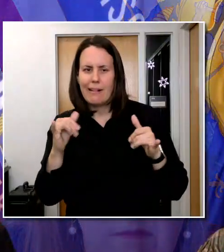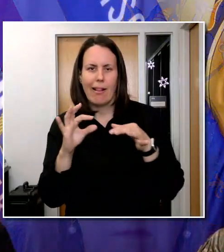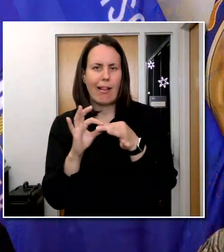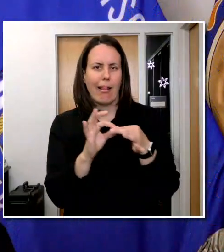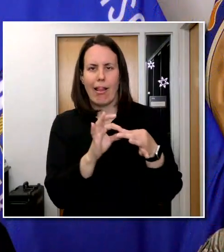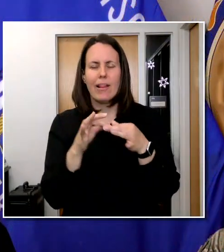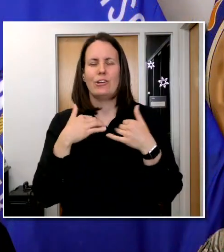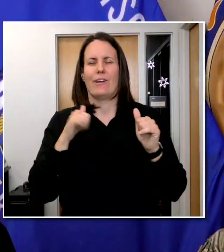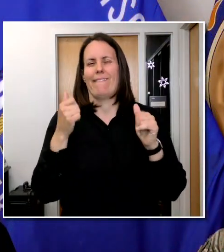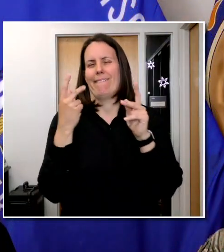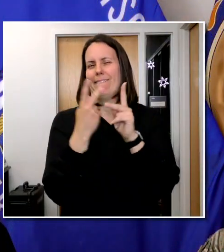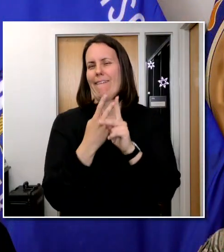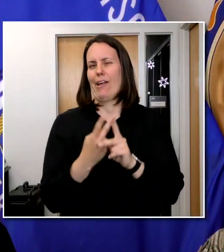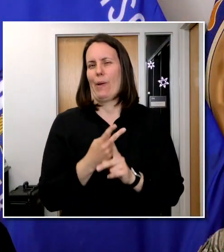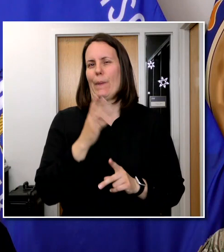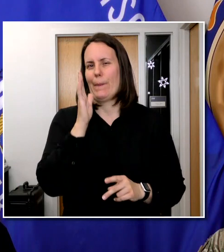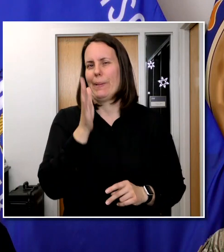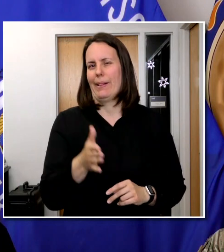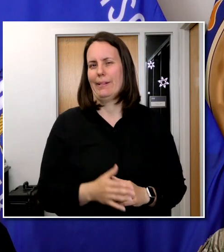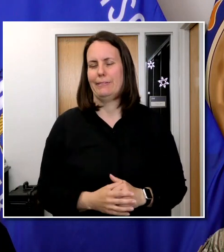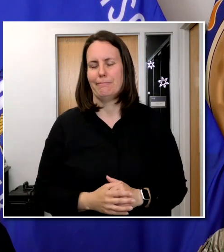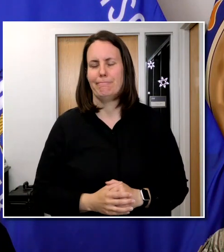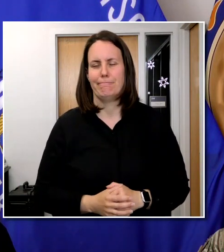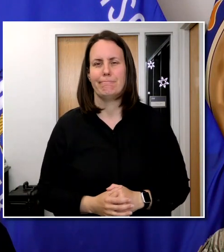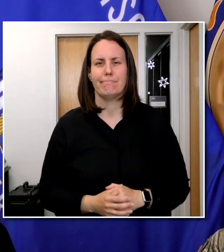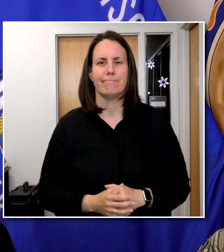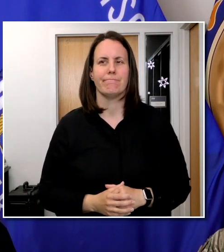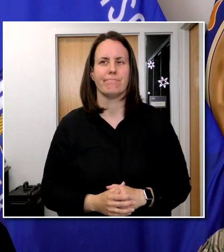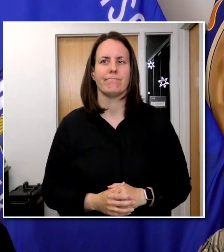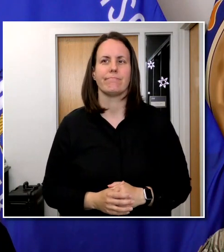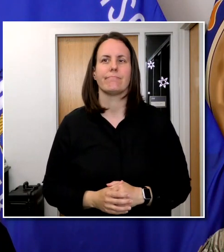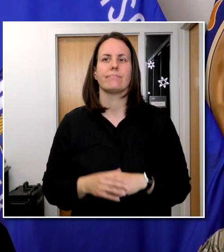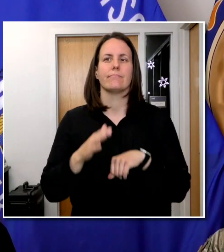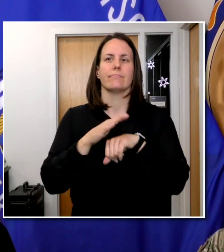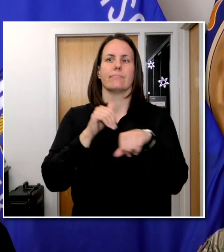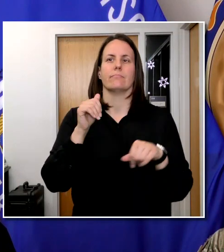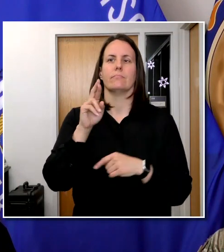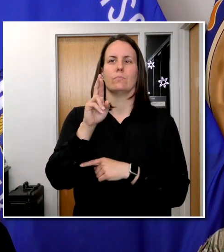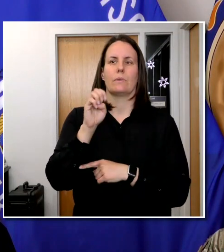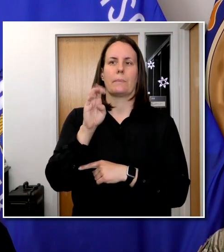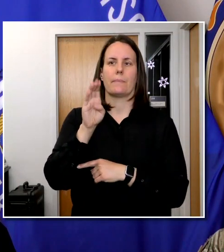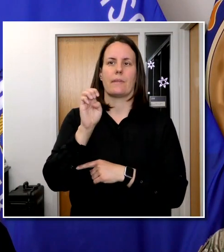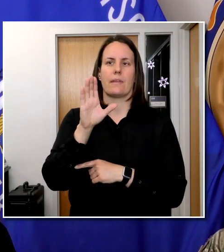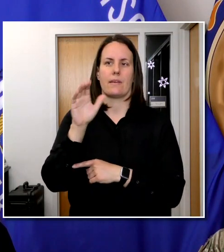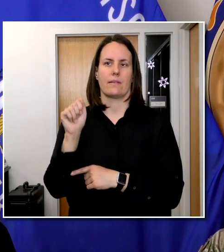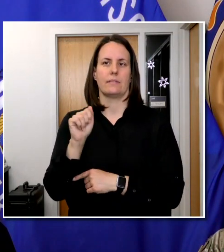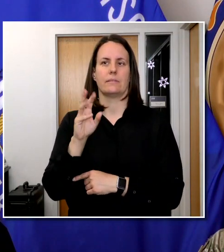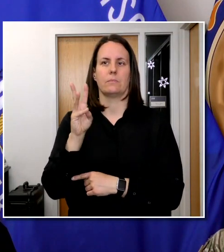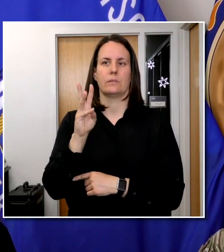Thank you. We'll go next to Rebecca Klopp with WTMJ4.